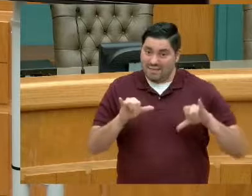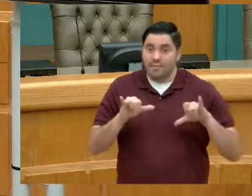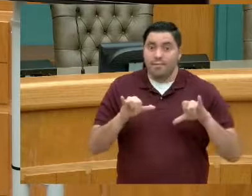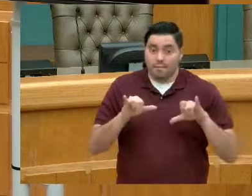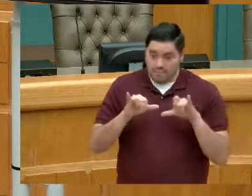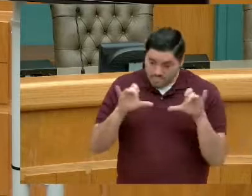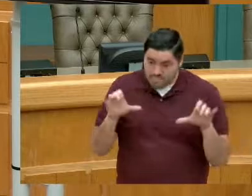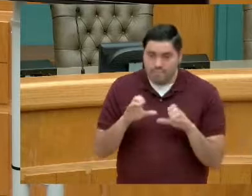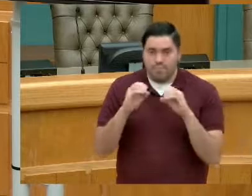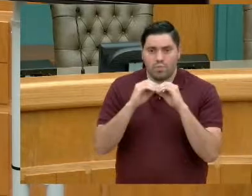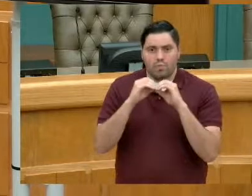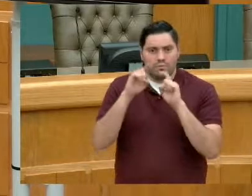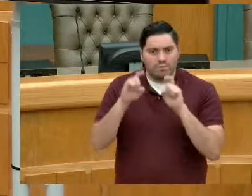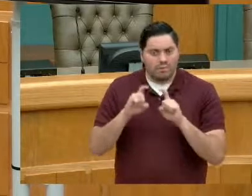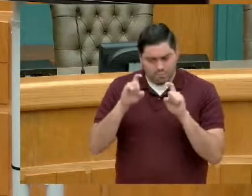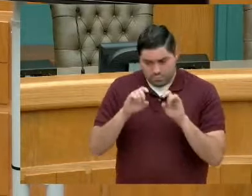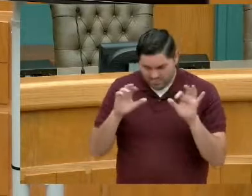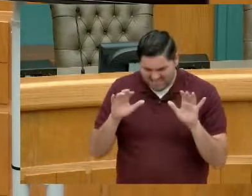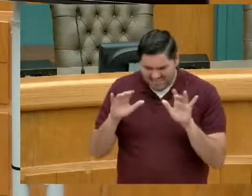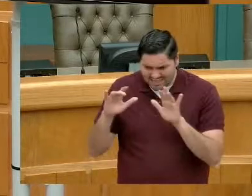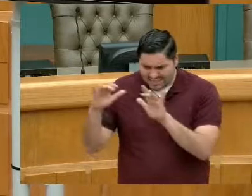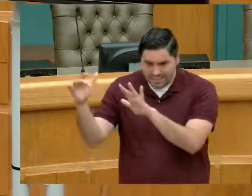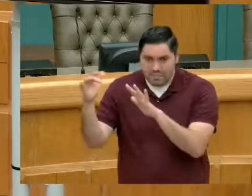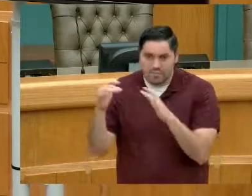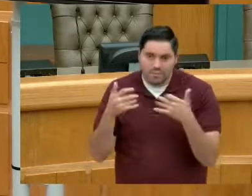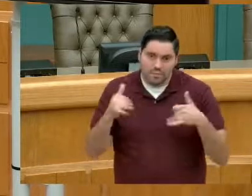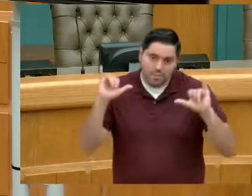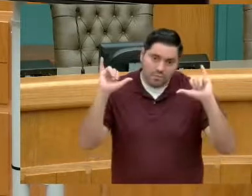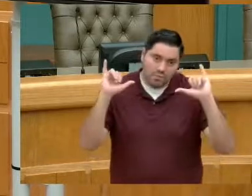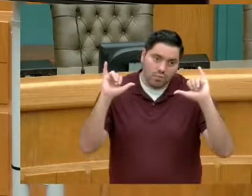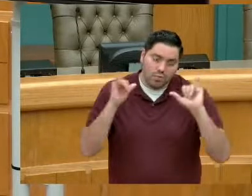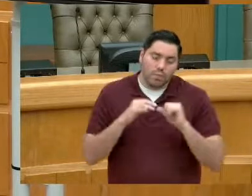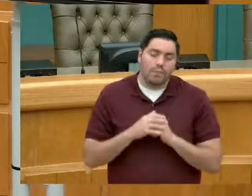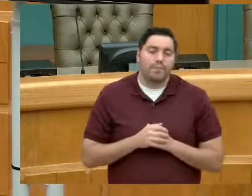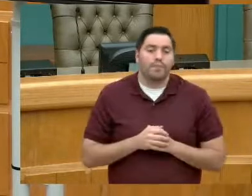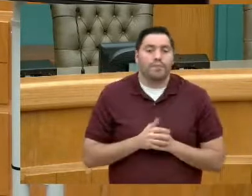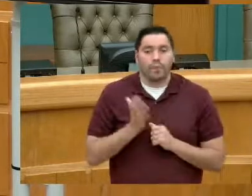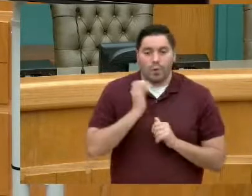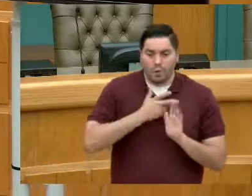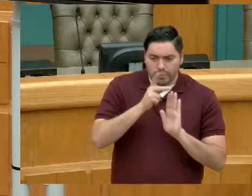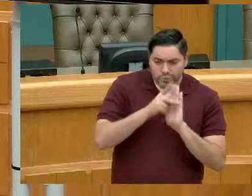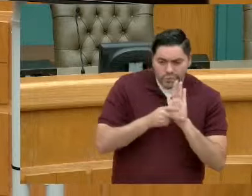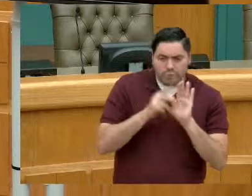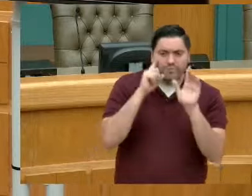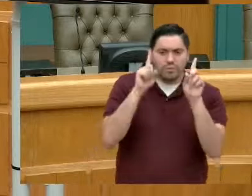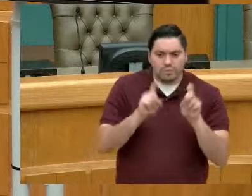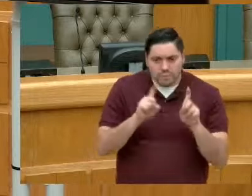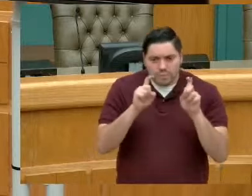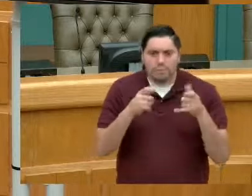initially in the beginning stages of testing and setting up our testing procedures.